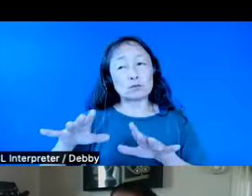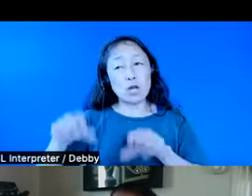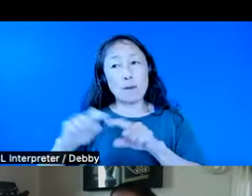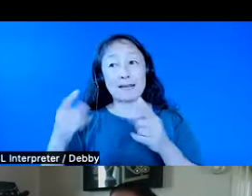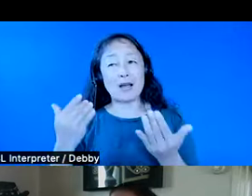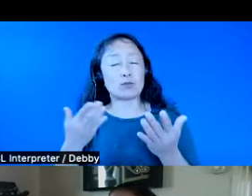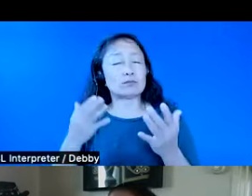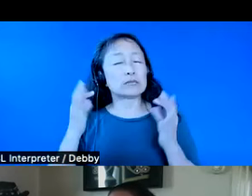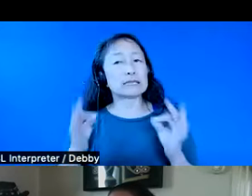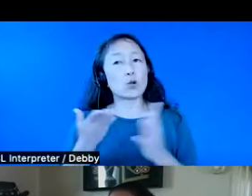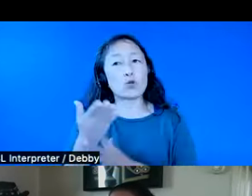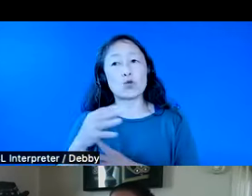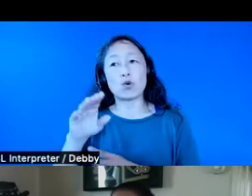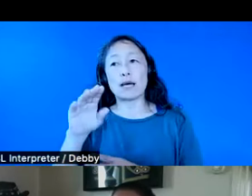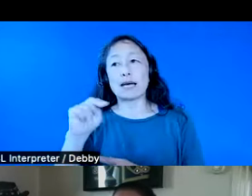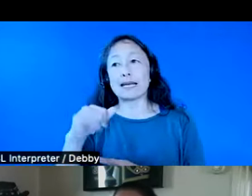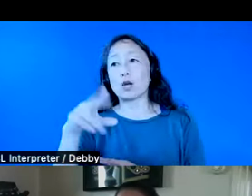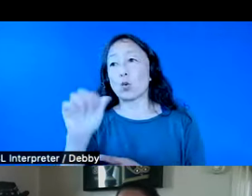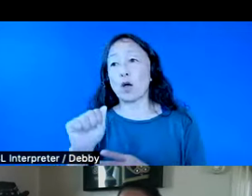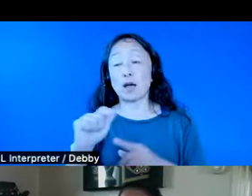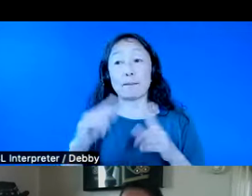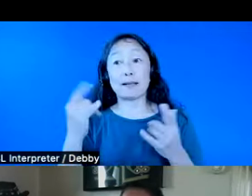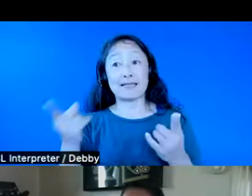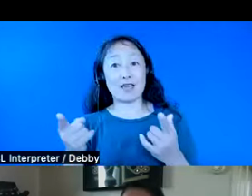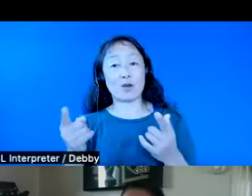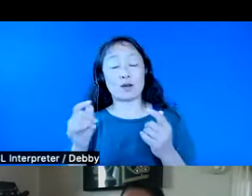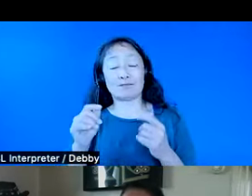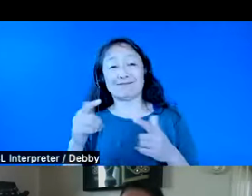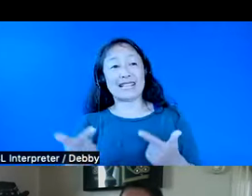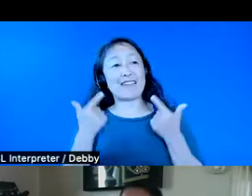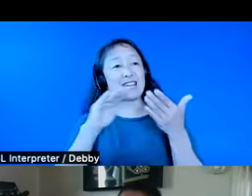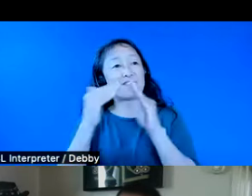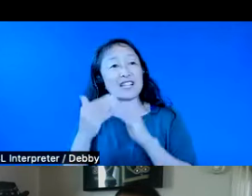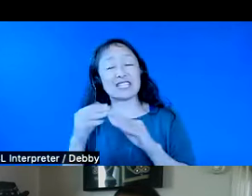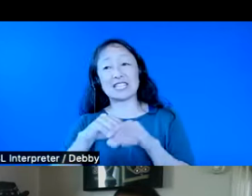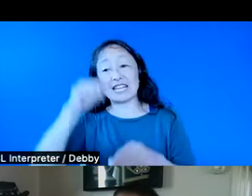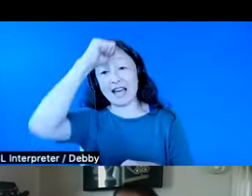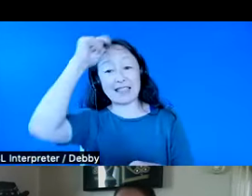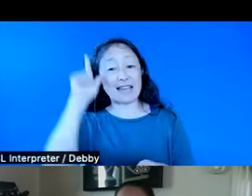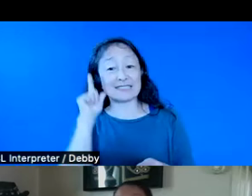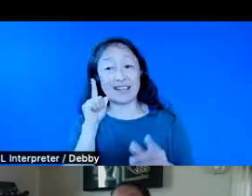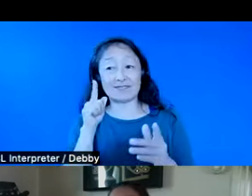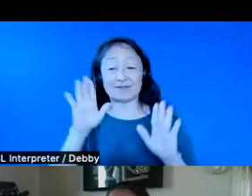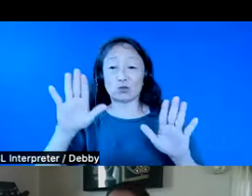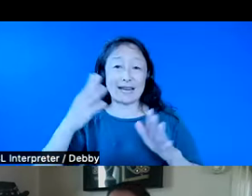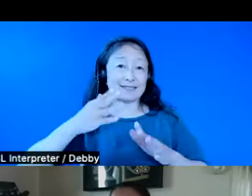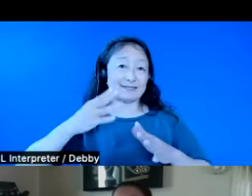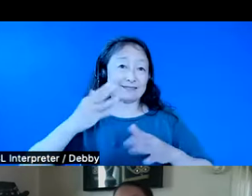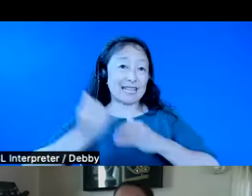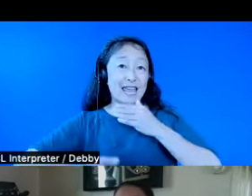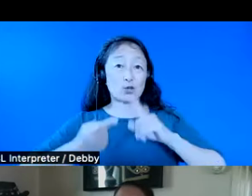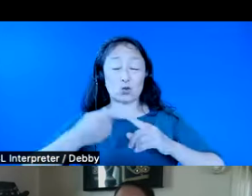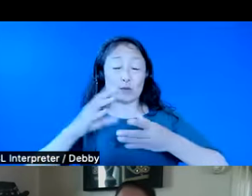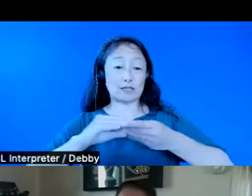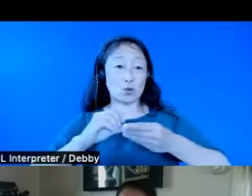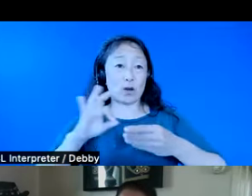they're Athabascans living in a village in Alaska. So it was a really great ending to this generational trauma.